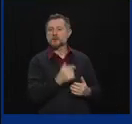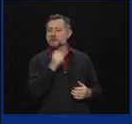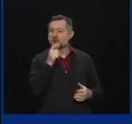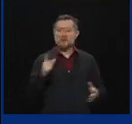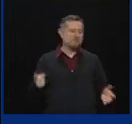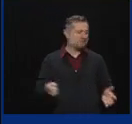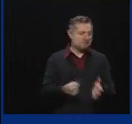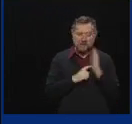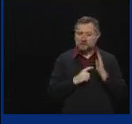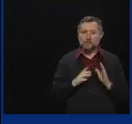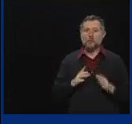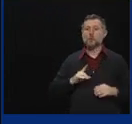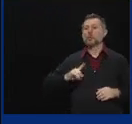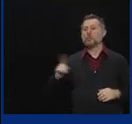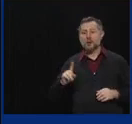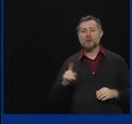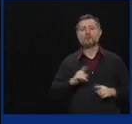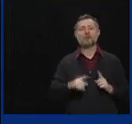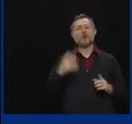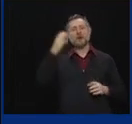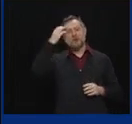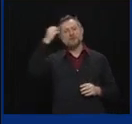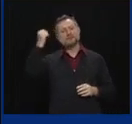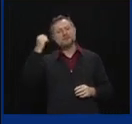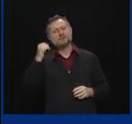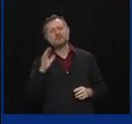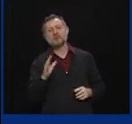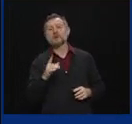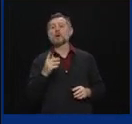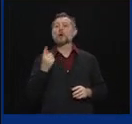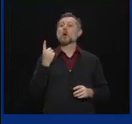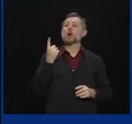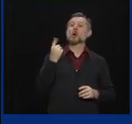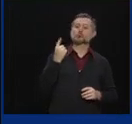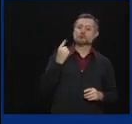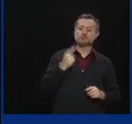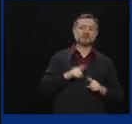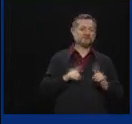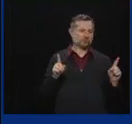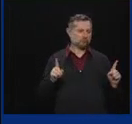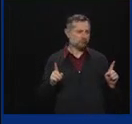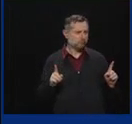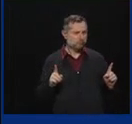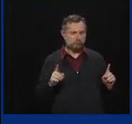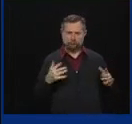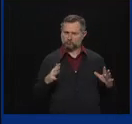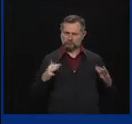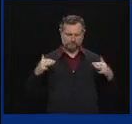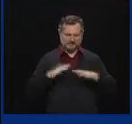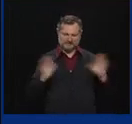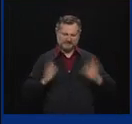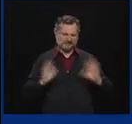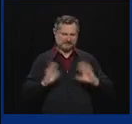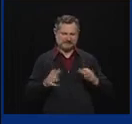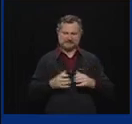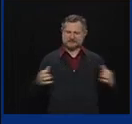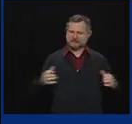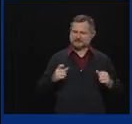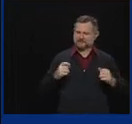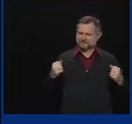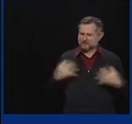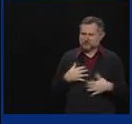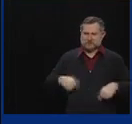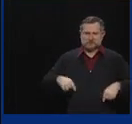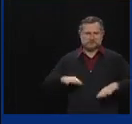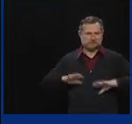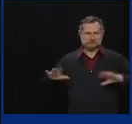saying common sense says that unlike last year, when the gatherings were downright frightening because you had no idea if there was going to be